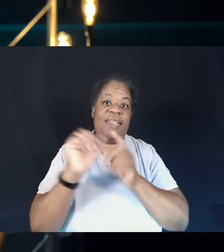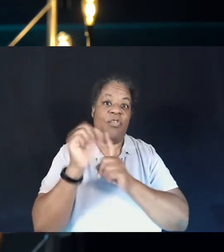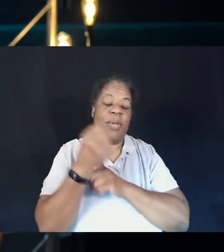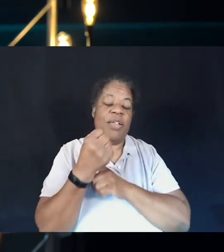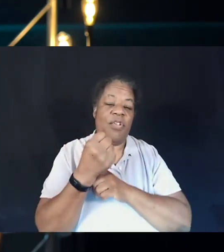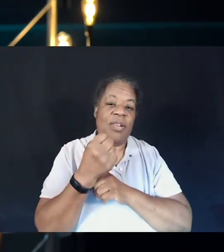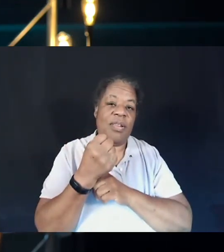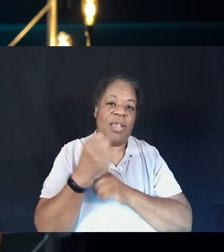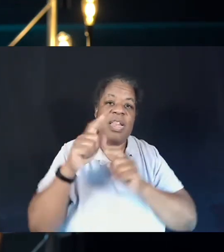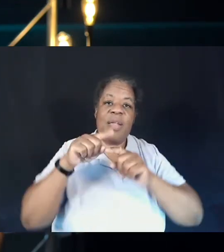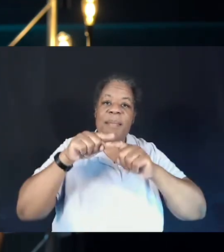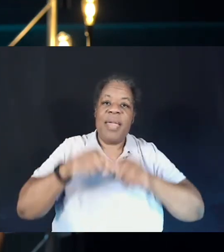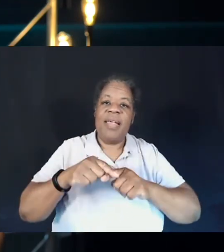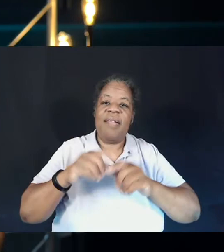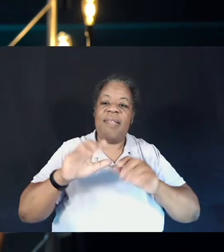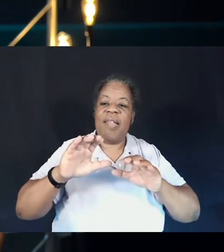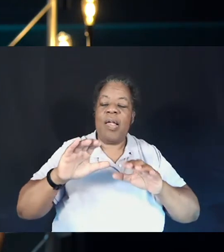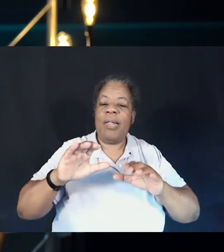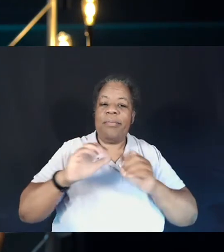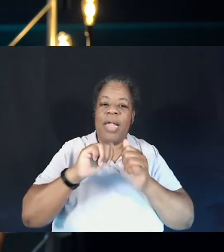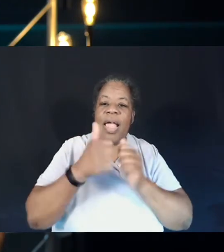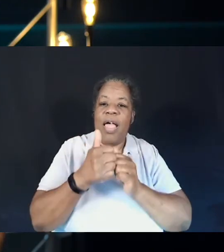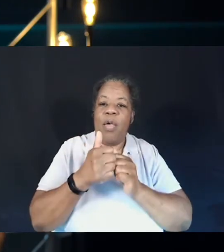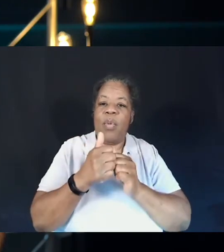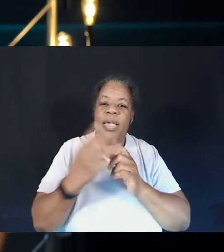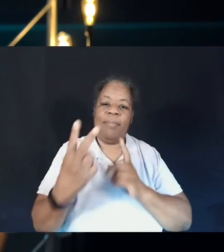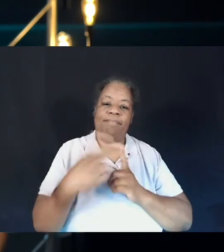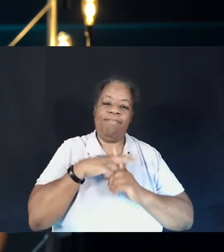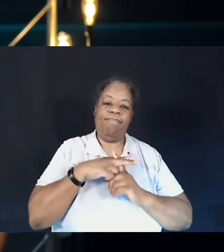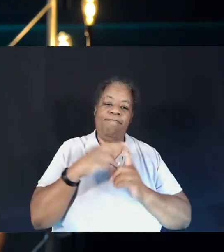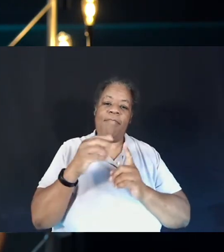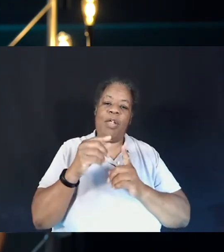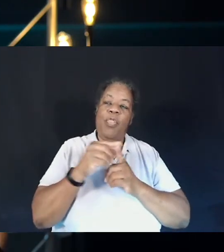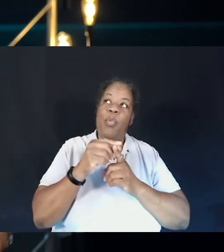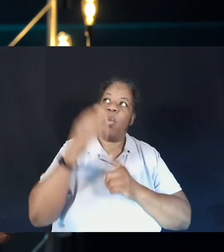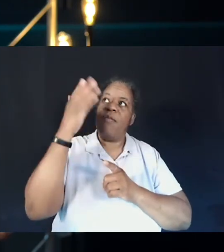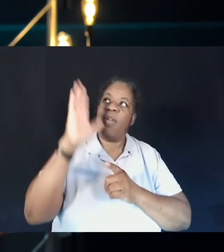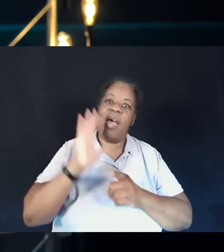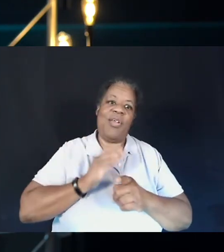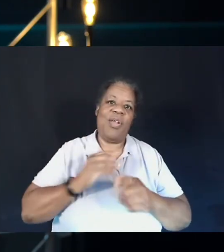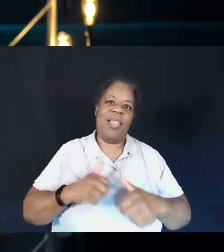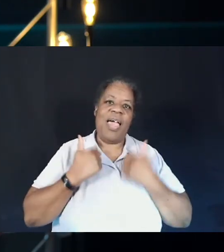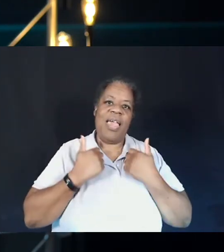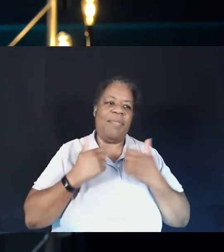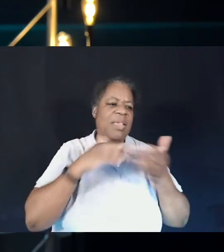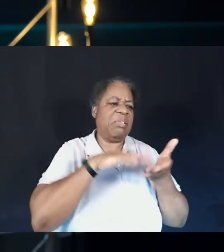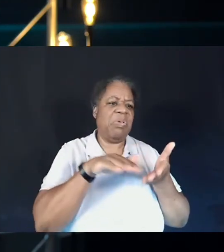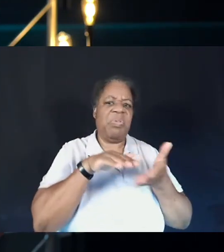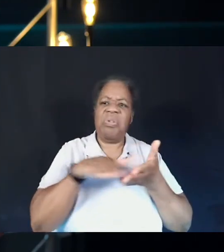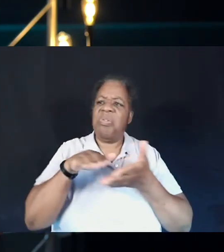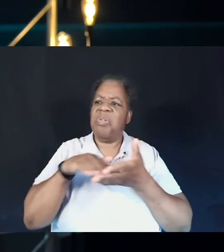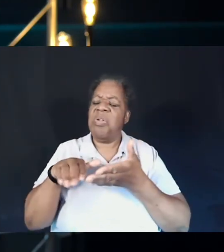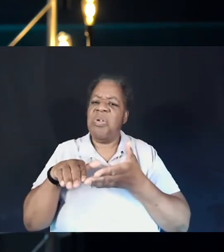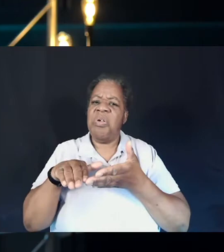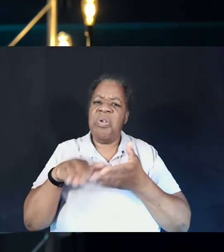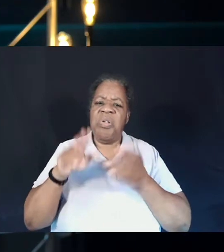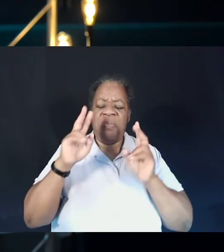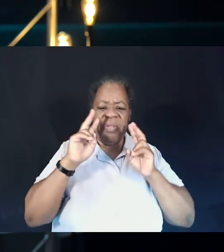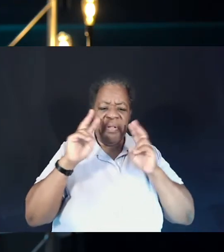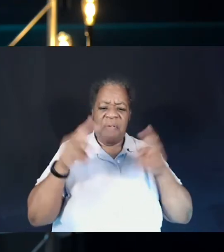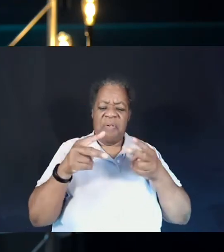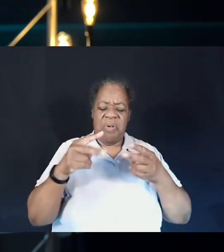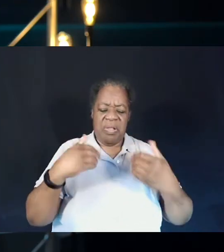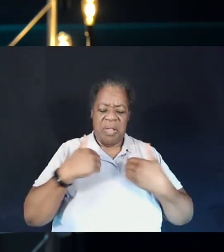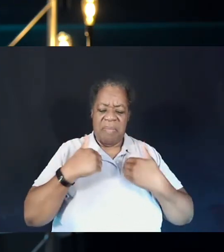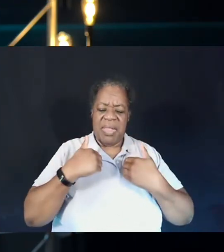we react to the word of God in our lives. Will you make excuses and center your worldview on yourself and what you want? Or